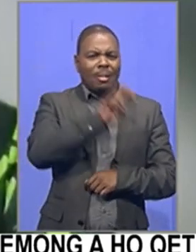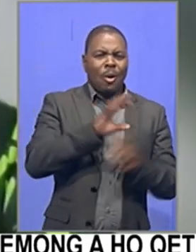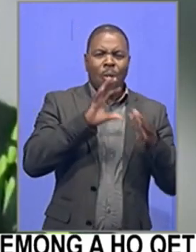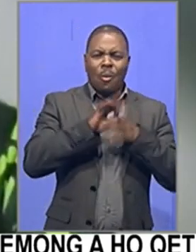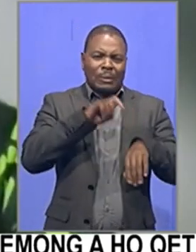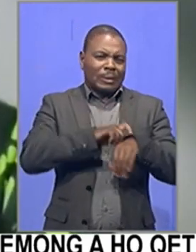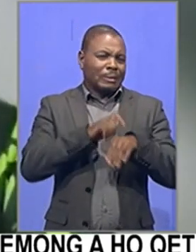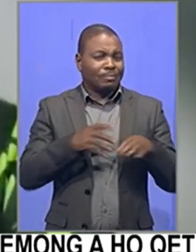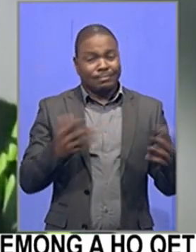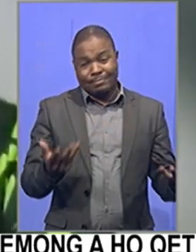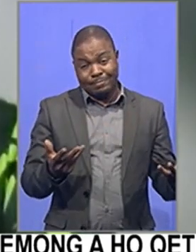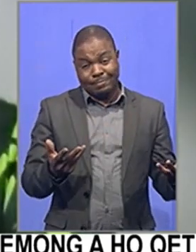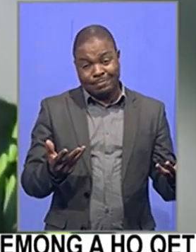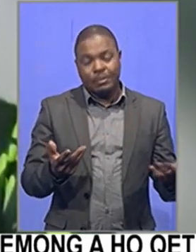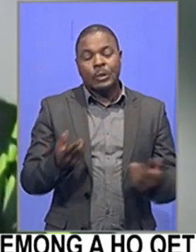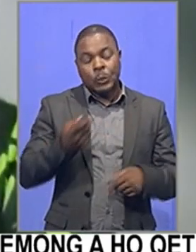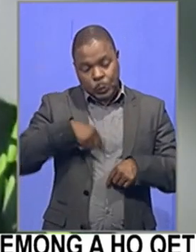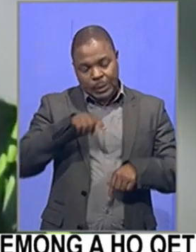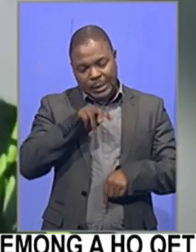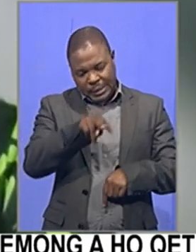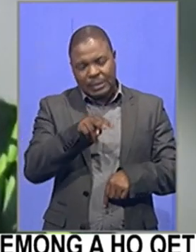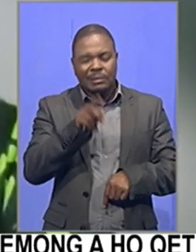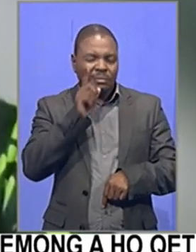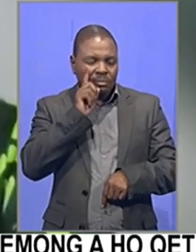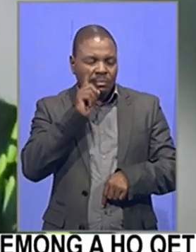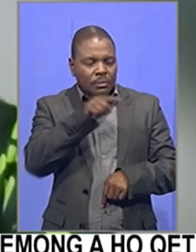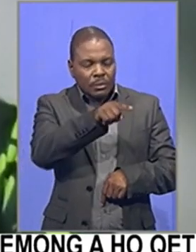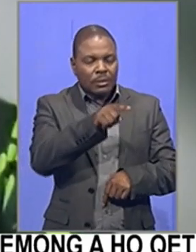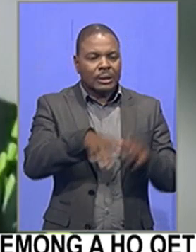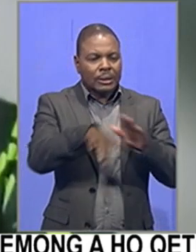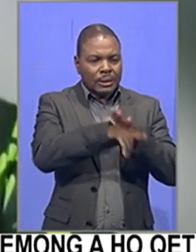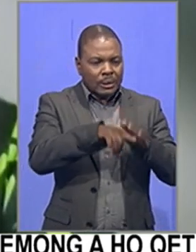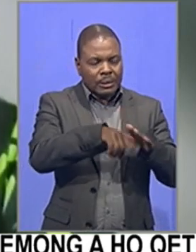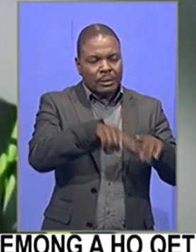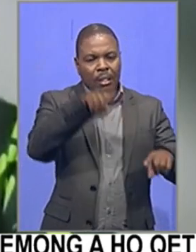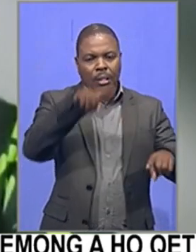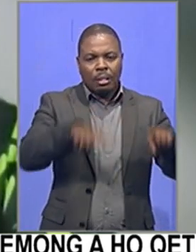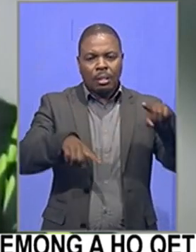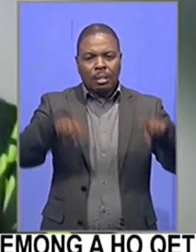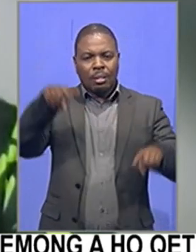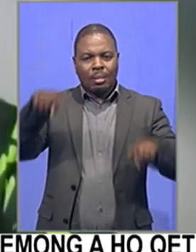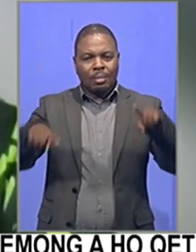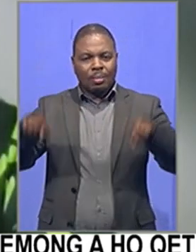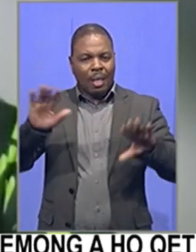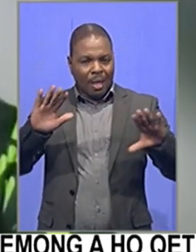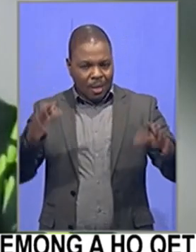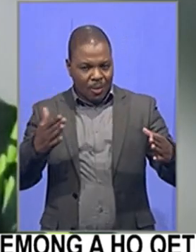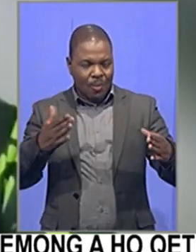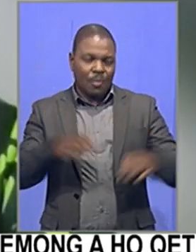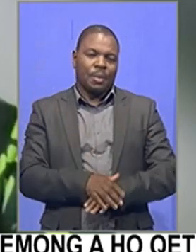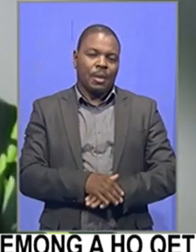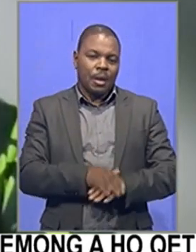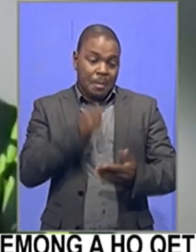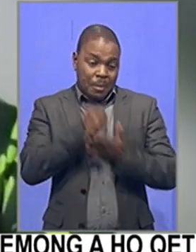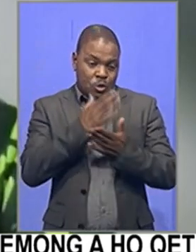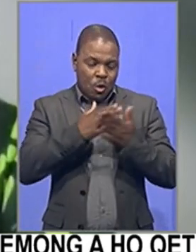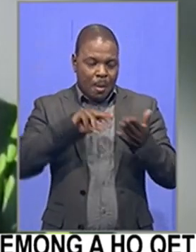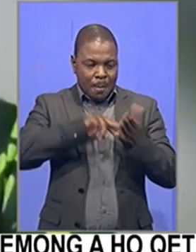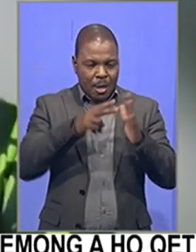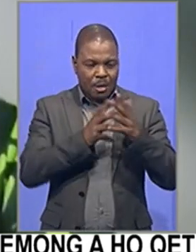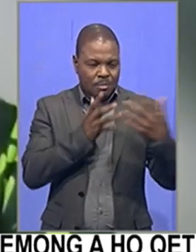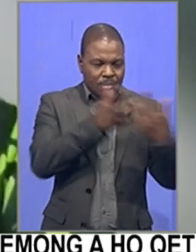nako so return level lauri rifapanyu sajuangu di districta rinakas litikas lituri planning ya